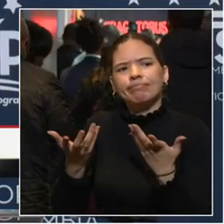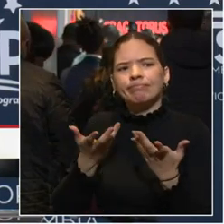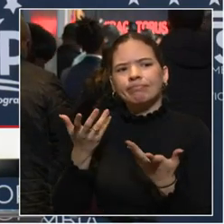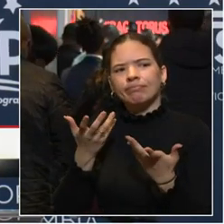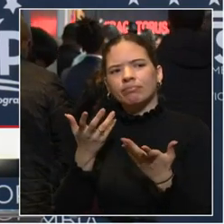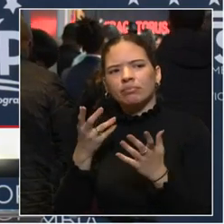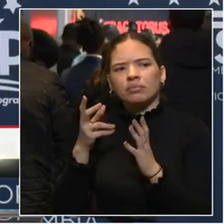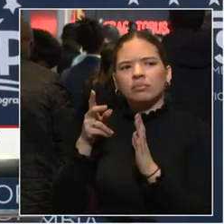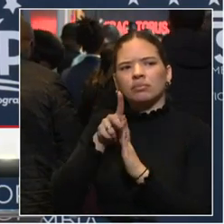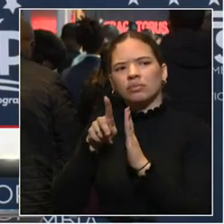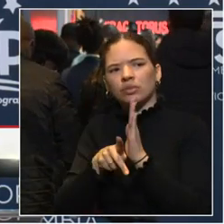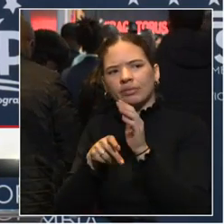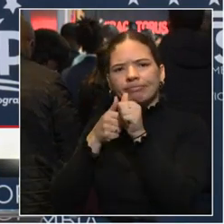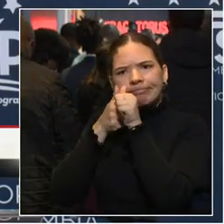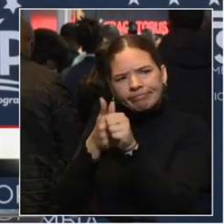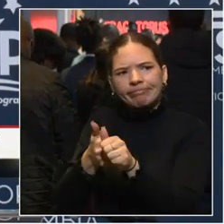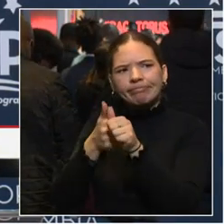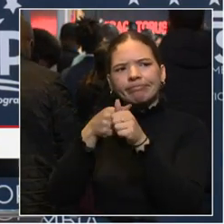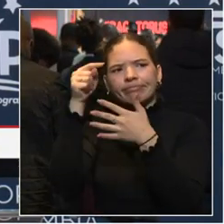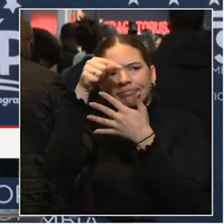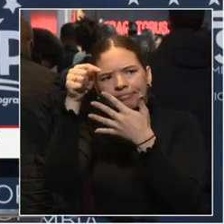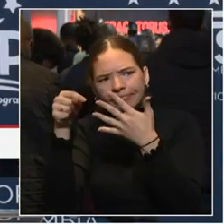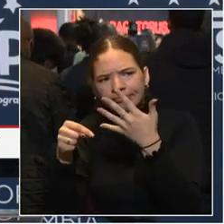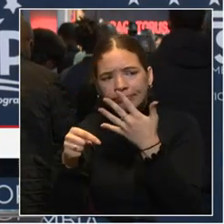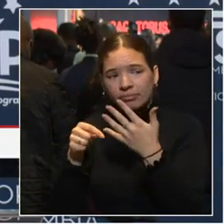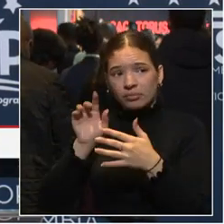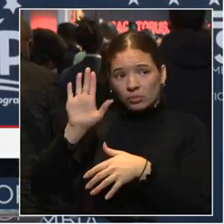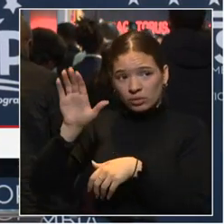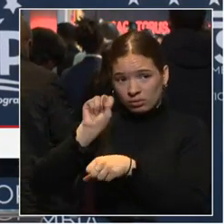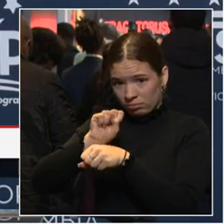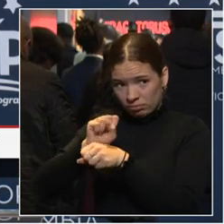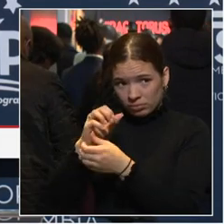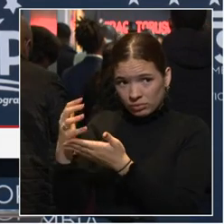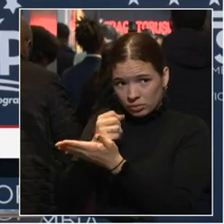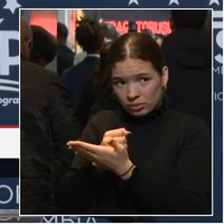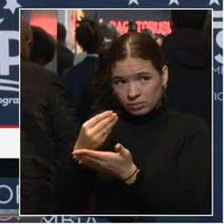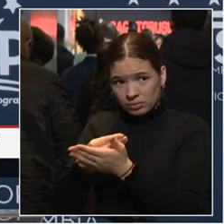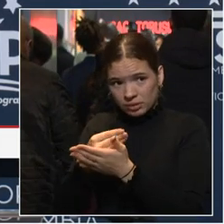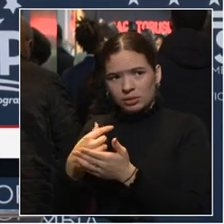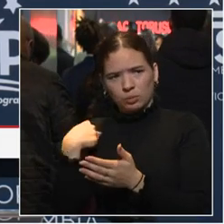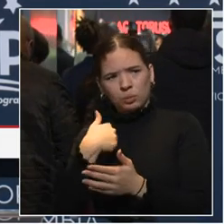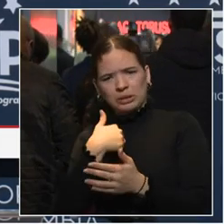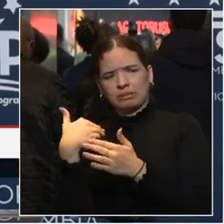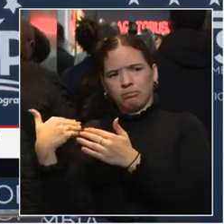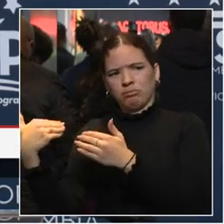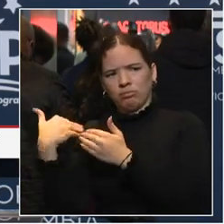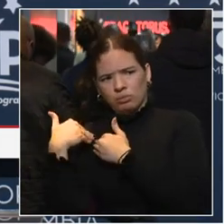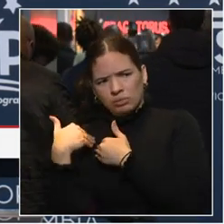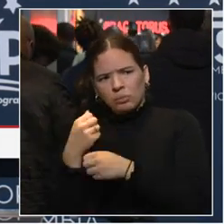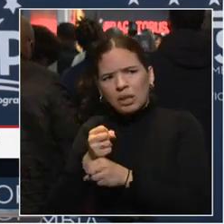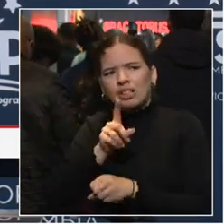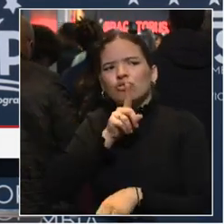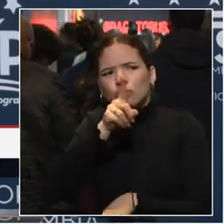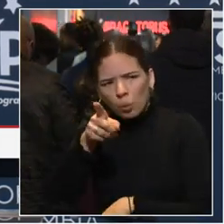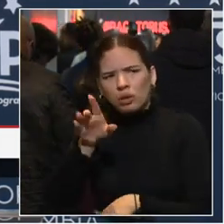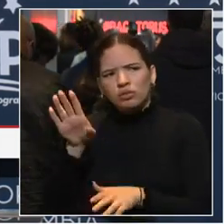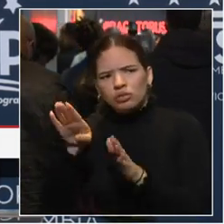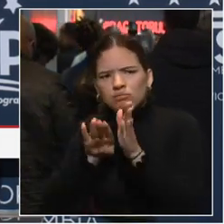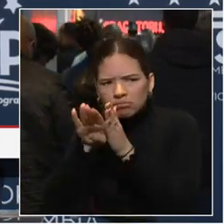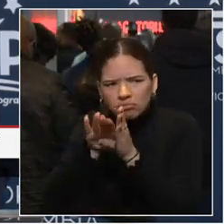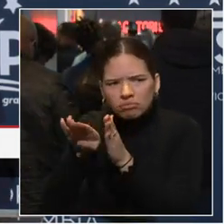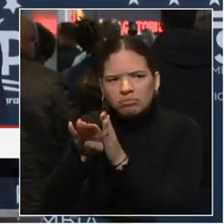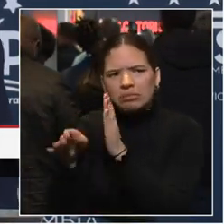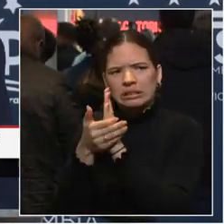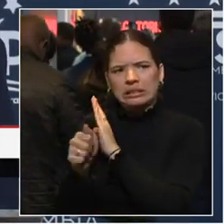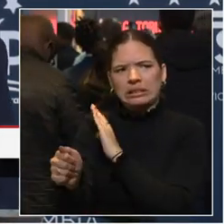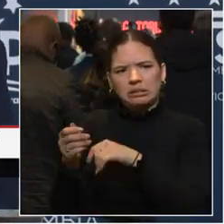know that their job is to earn money. Our job is to make sure that they are maturing in the workplace. Absolutely. I think that's a great question,